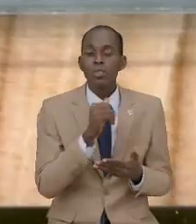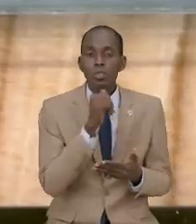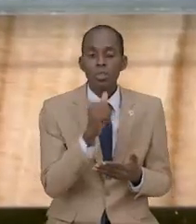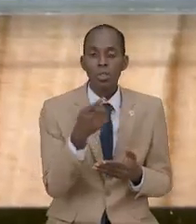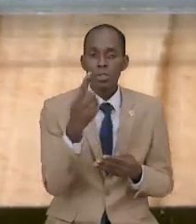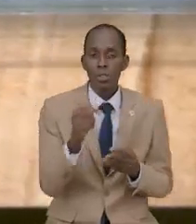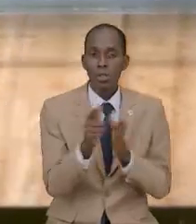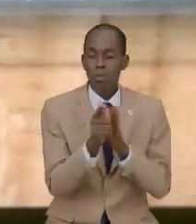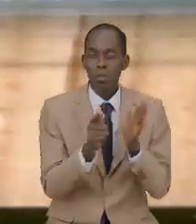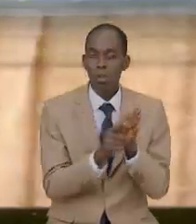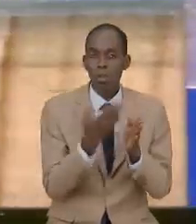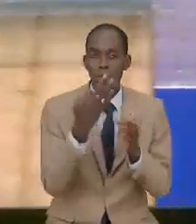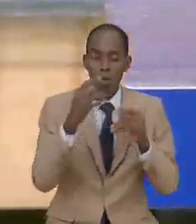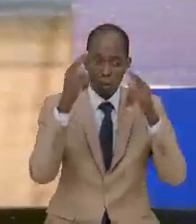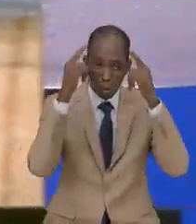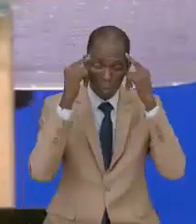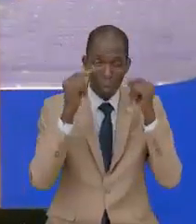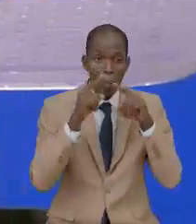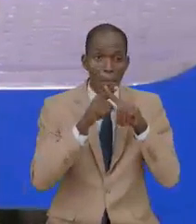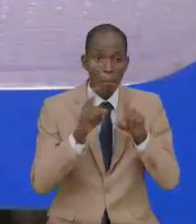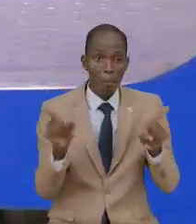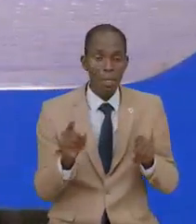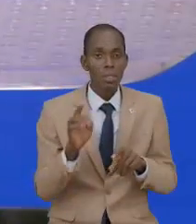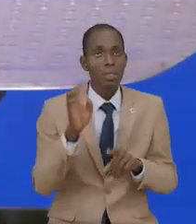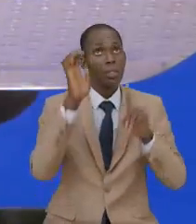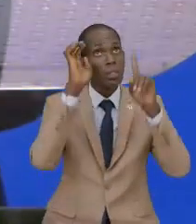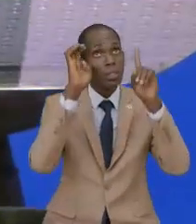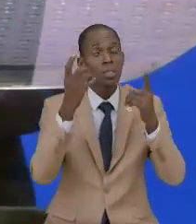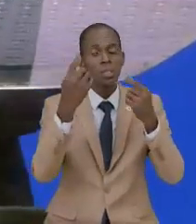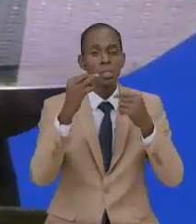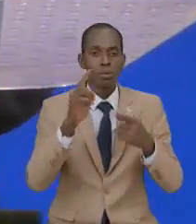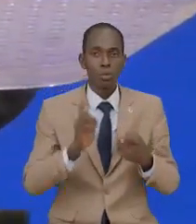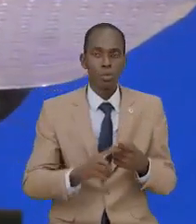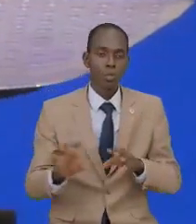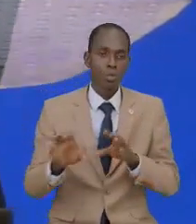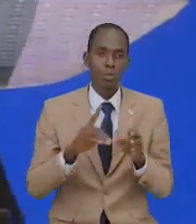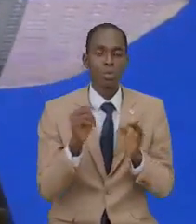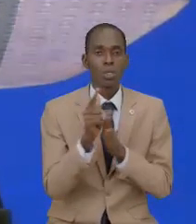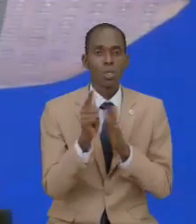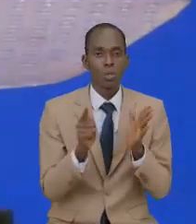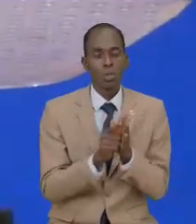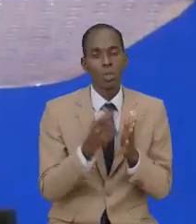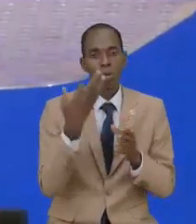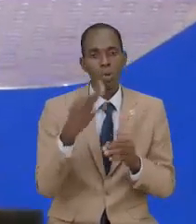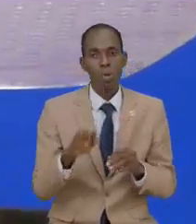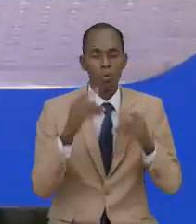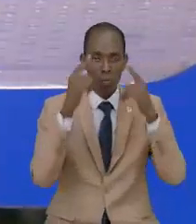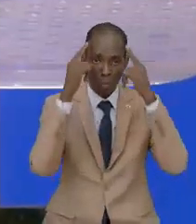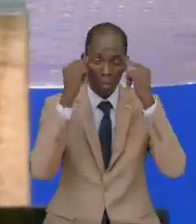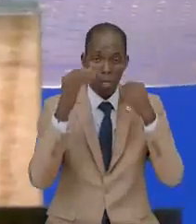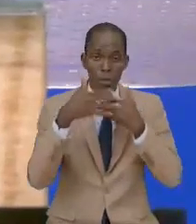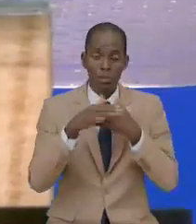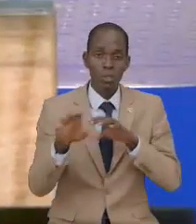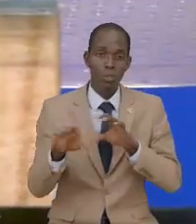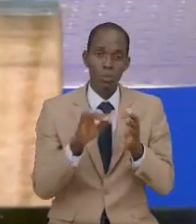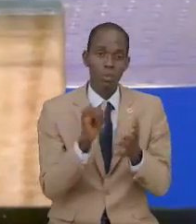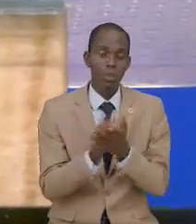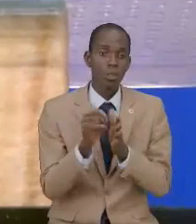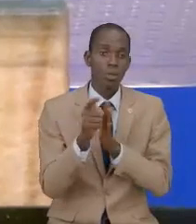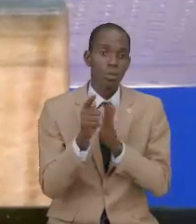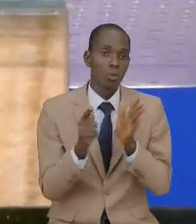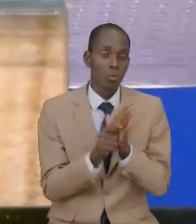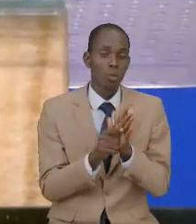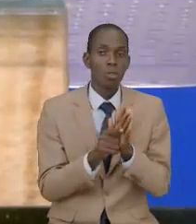He actually came to fulfill the law of Moses. And after fulfilling that law, he